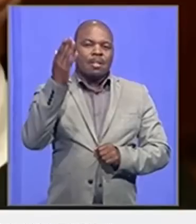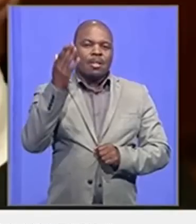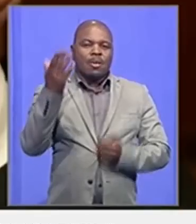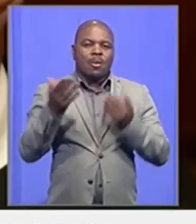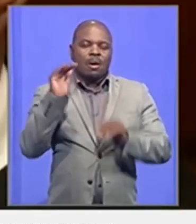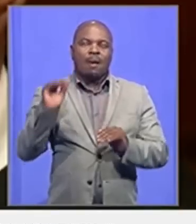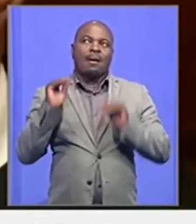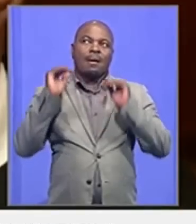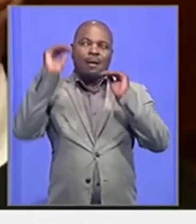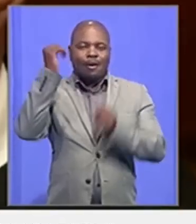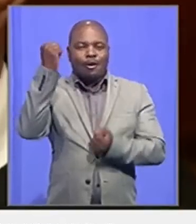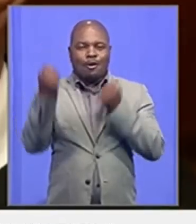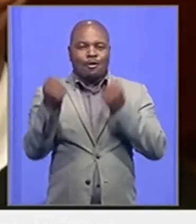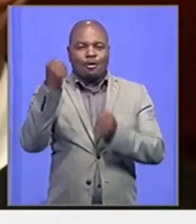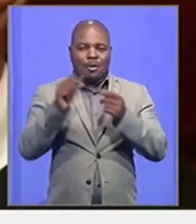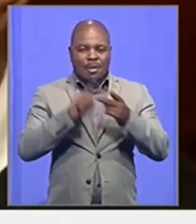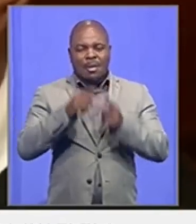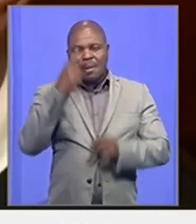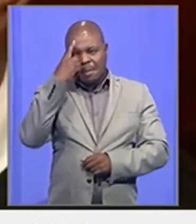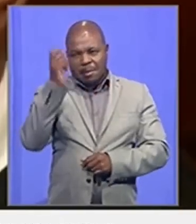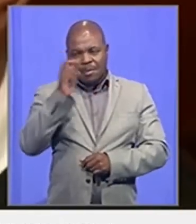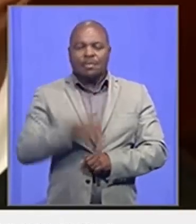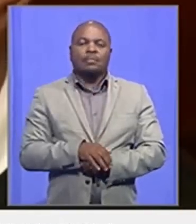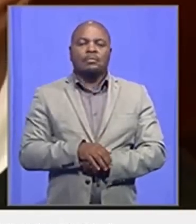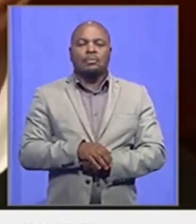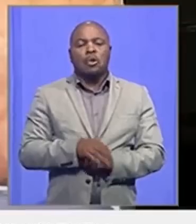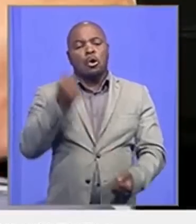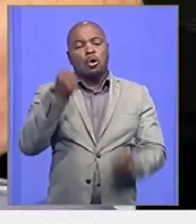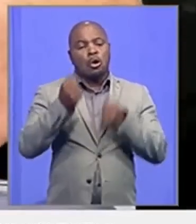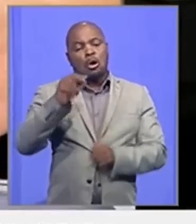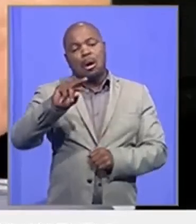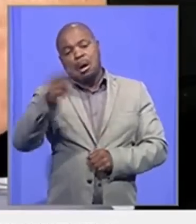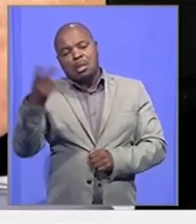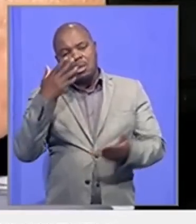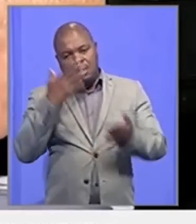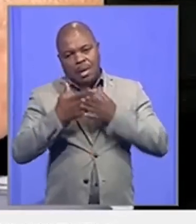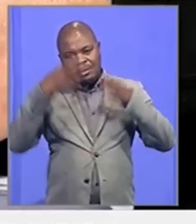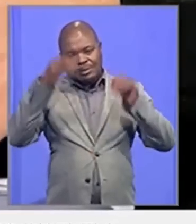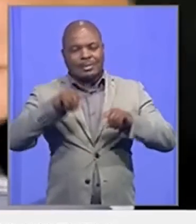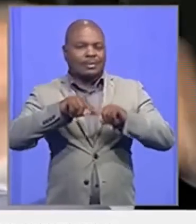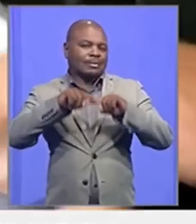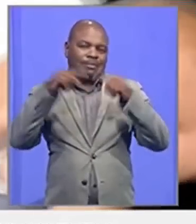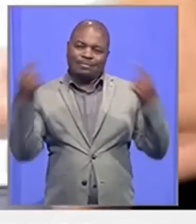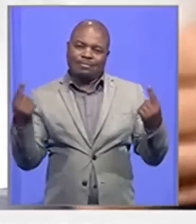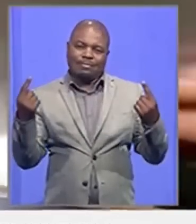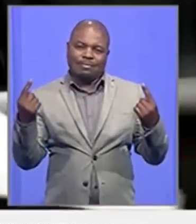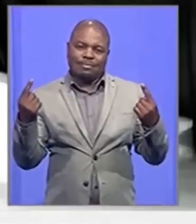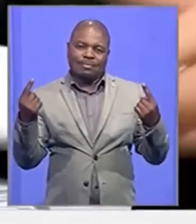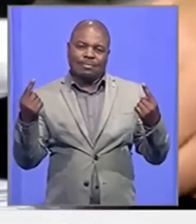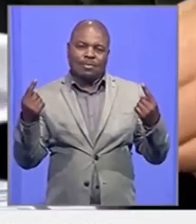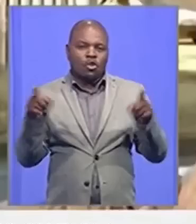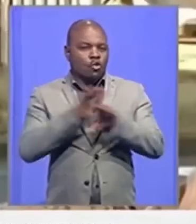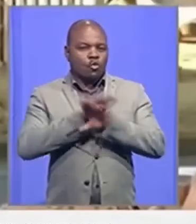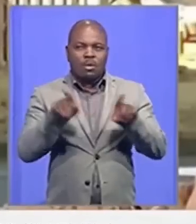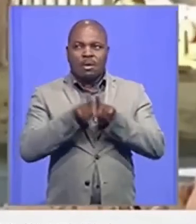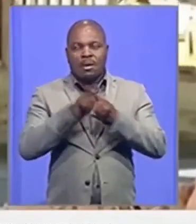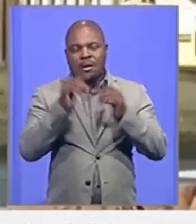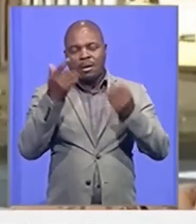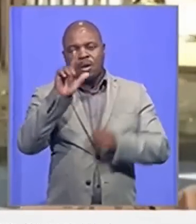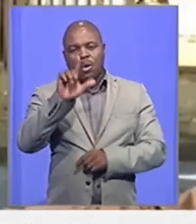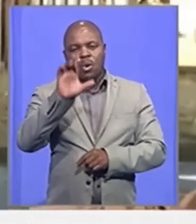kgotlatshekelo e kgolwane mme ba na le tumelo ya gore le kgotlatshekelo le lengwe le tla fitlhelela tshwetso e farologaneng le ga Lopsa. We